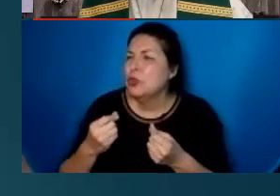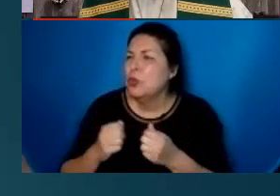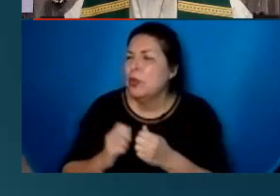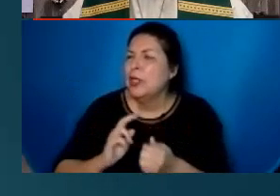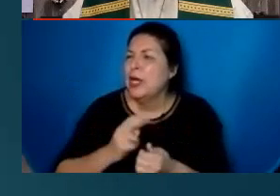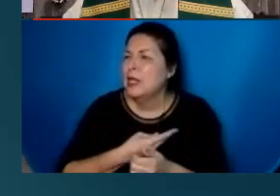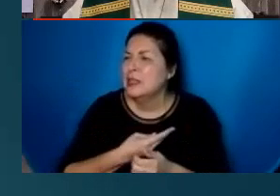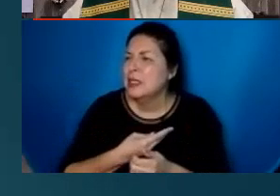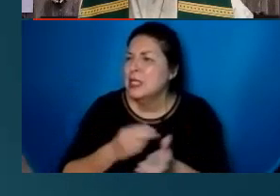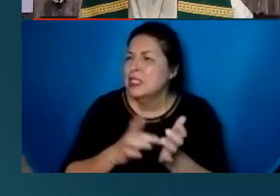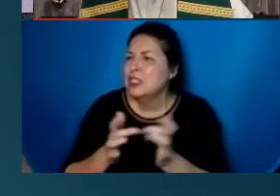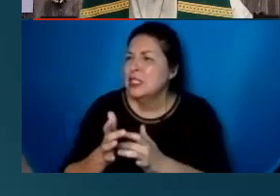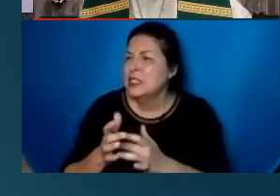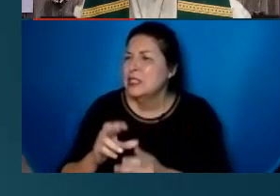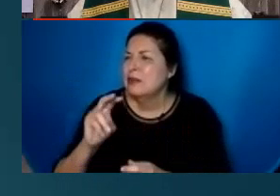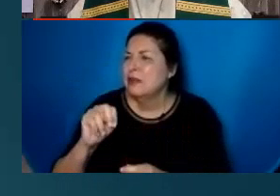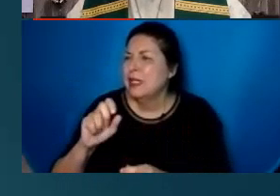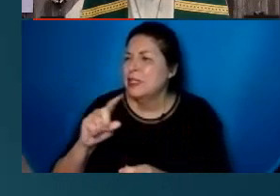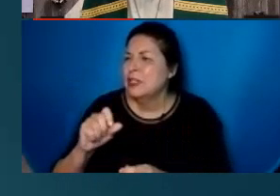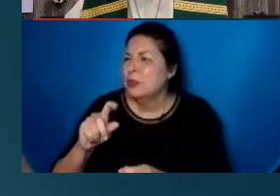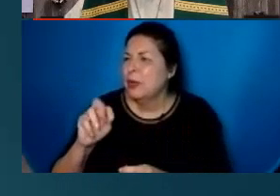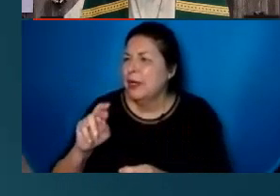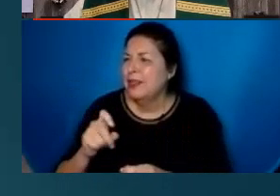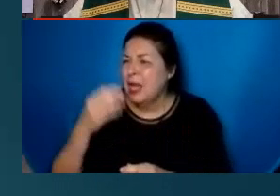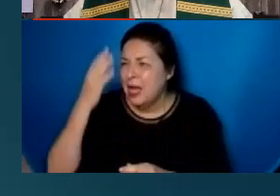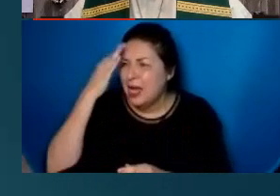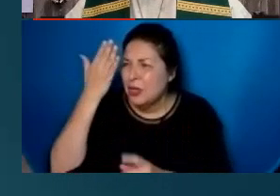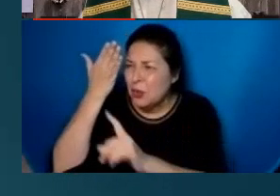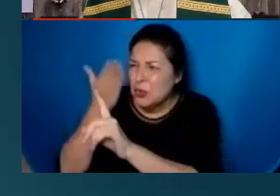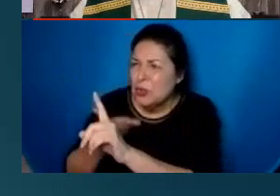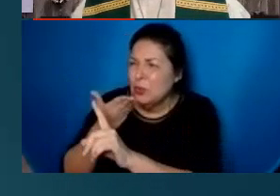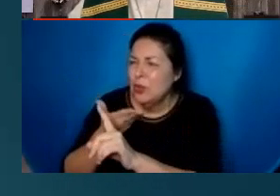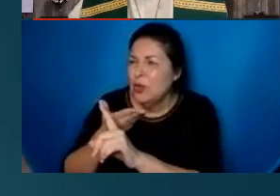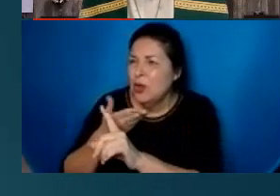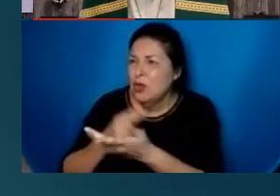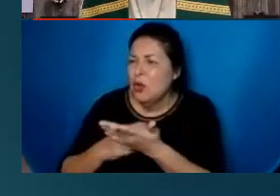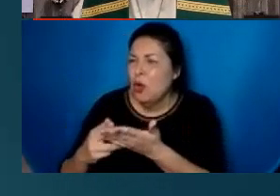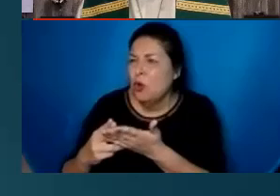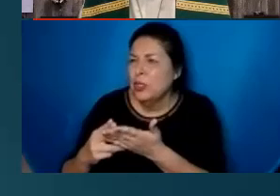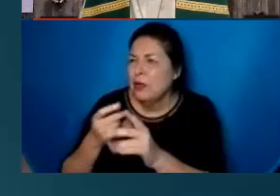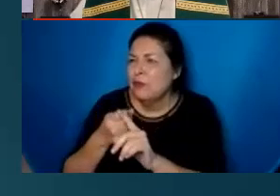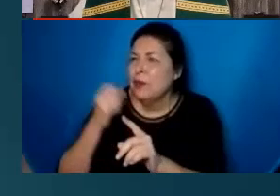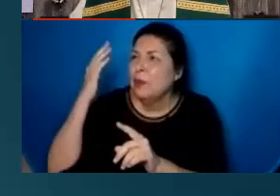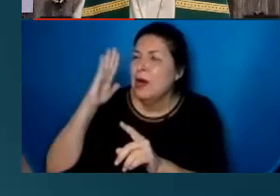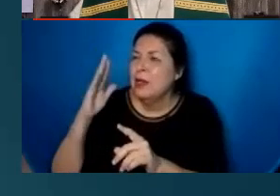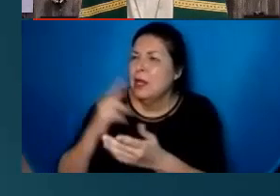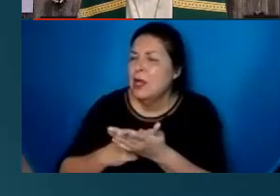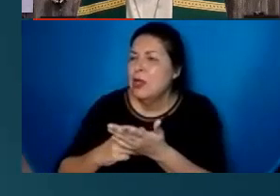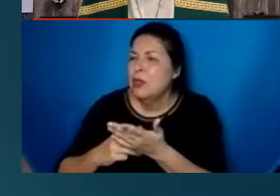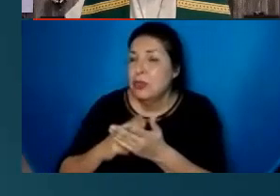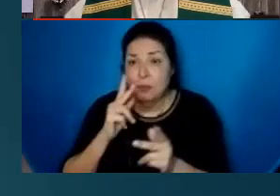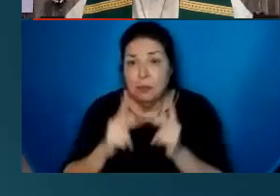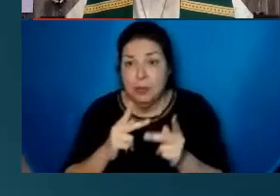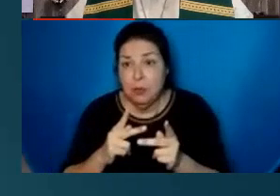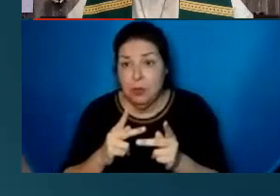us? I know who you are, the Holy One of God." The human beings in the synagogue did not know